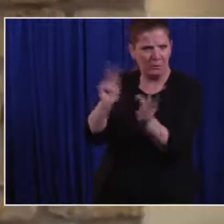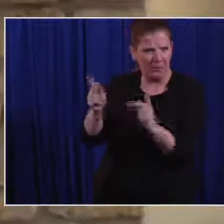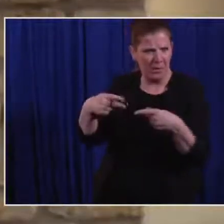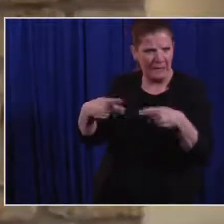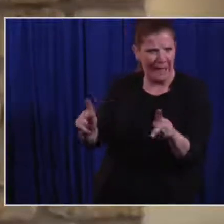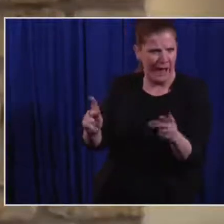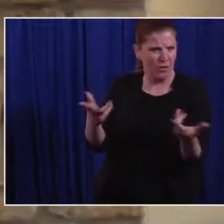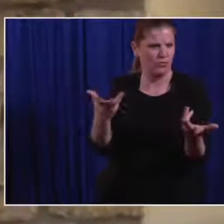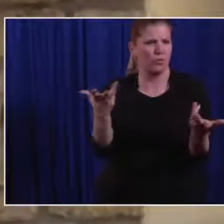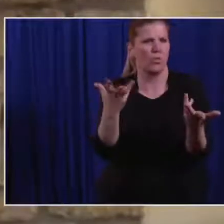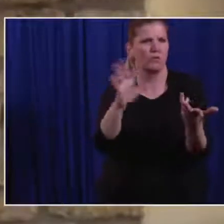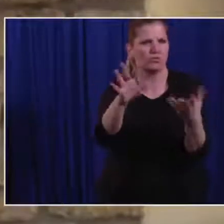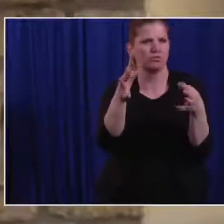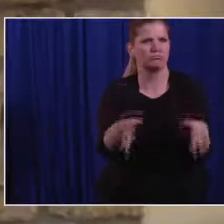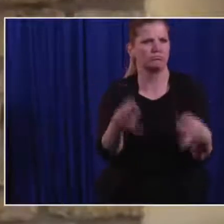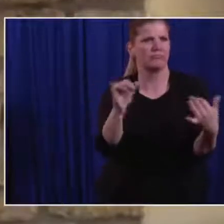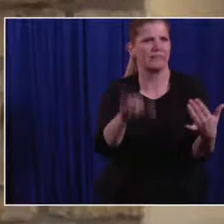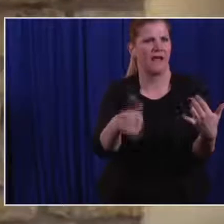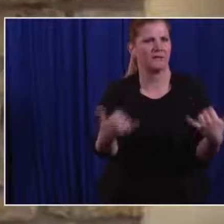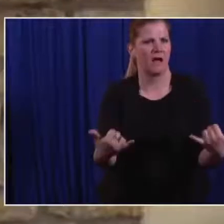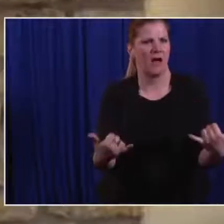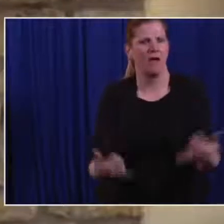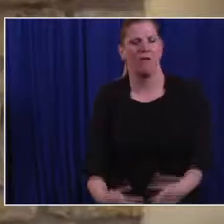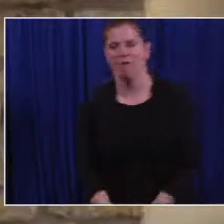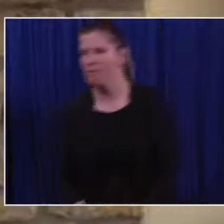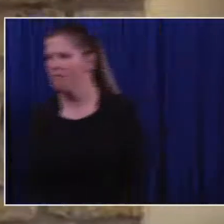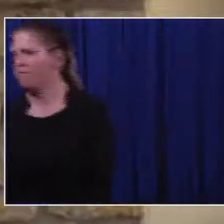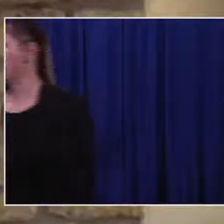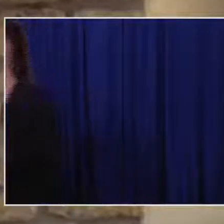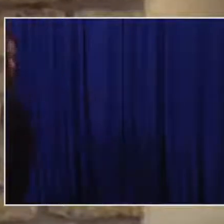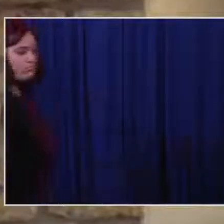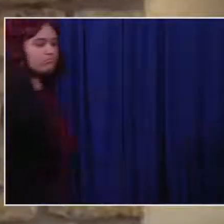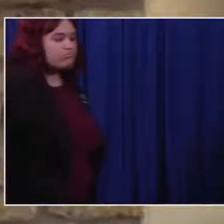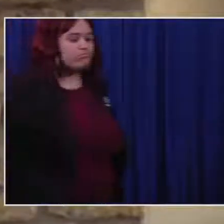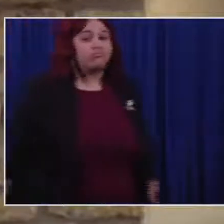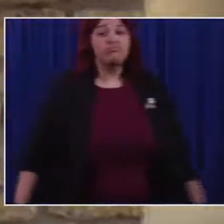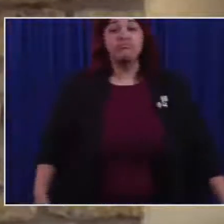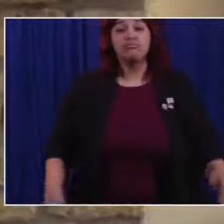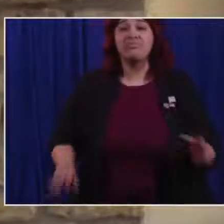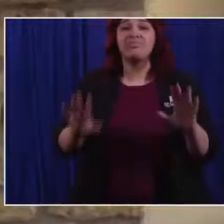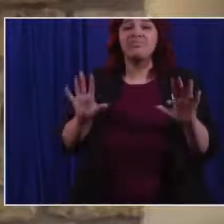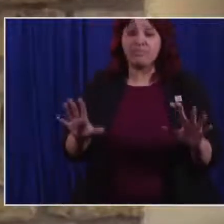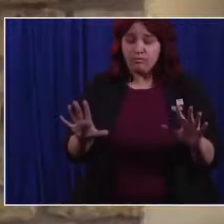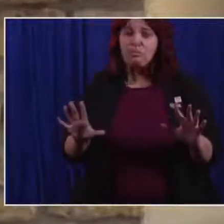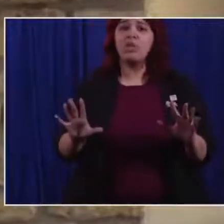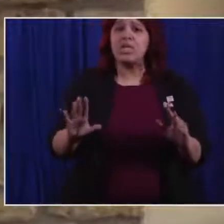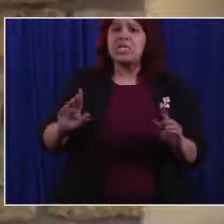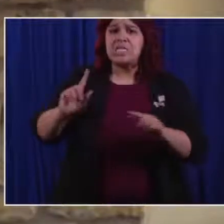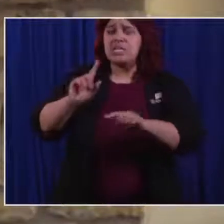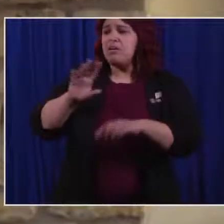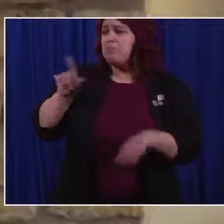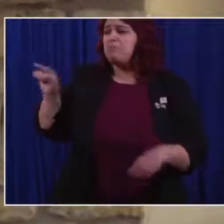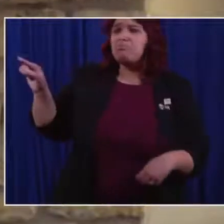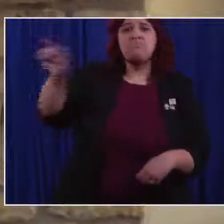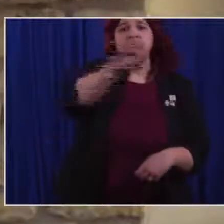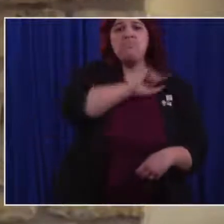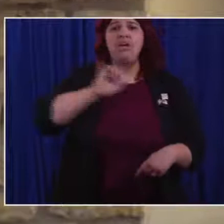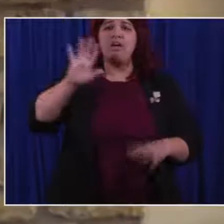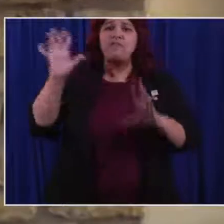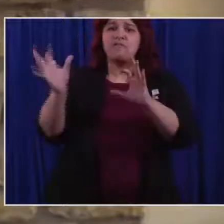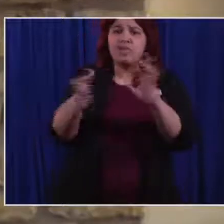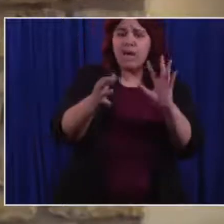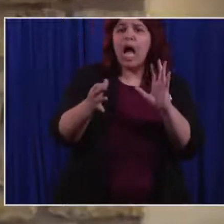from the mayor, for example. But the fact is that age is by far the biggest